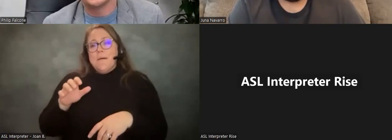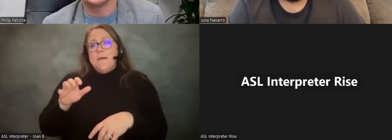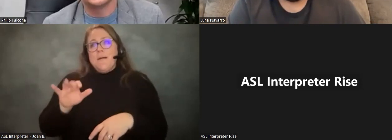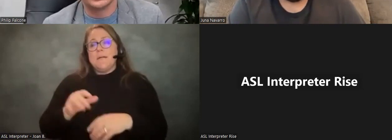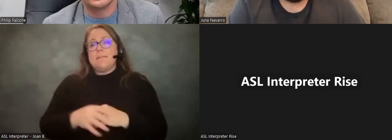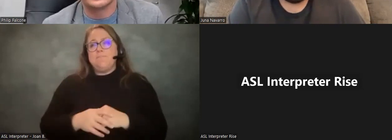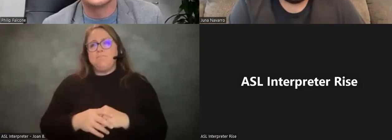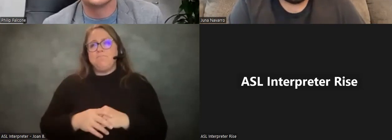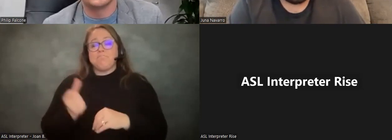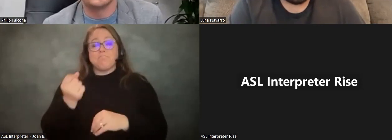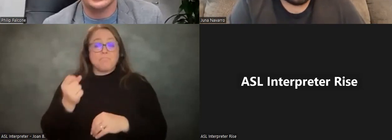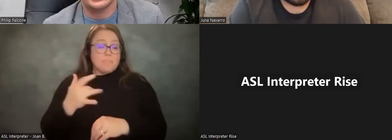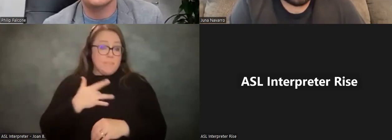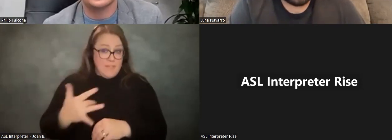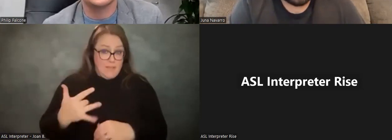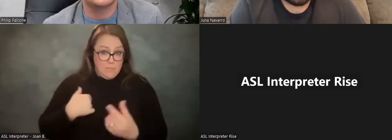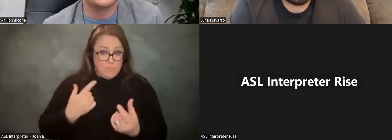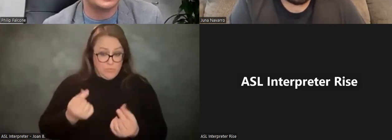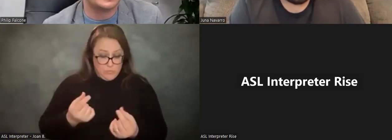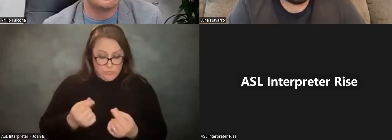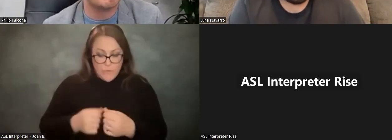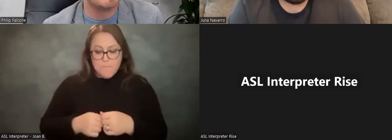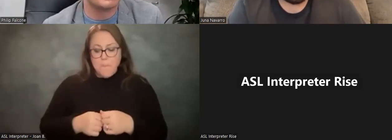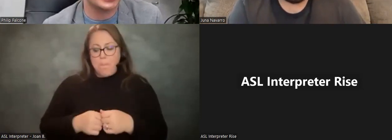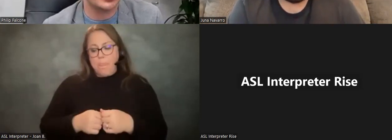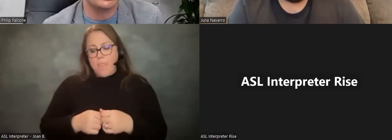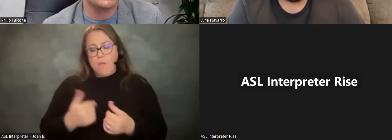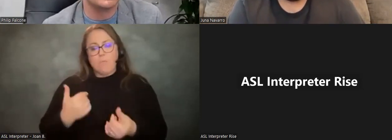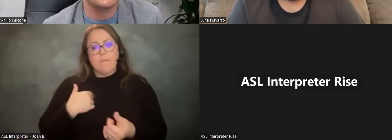we typically do is we have kind of